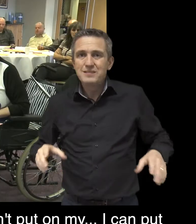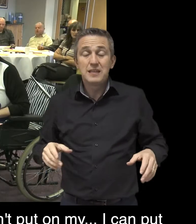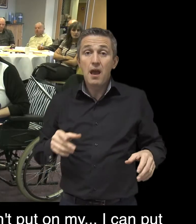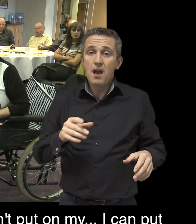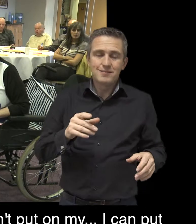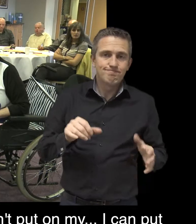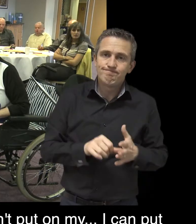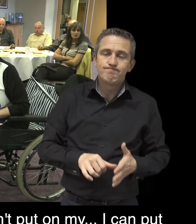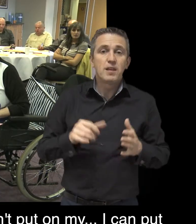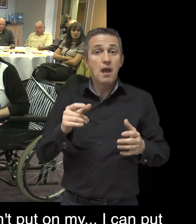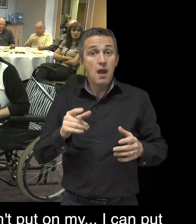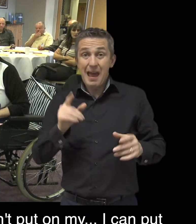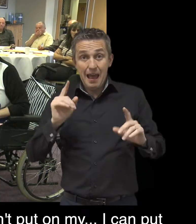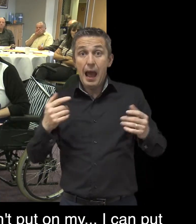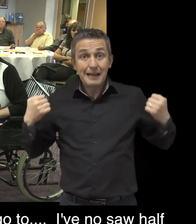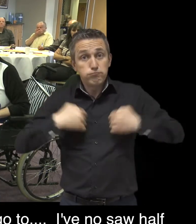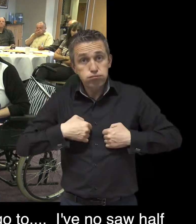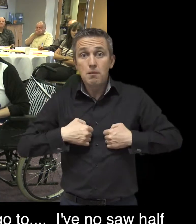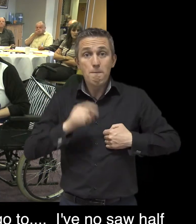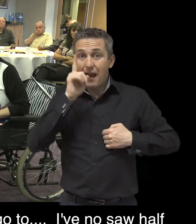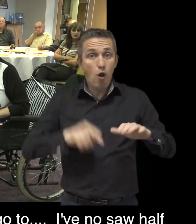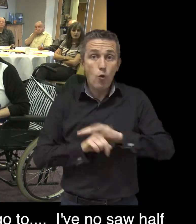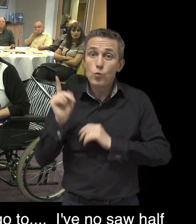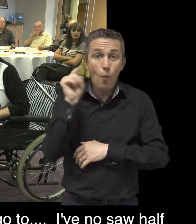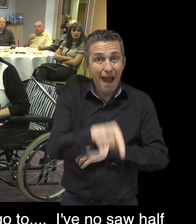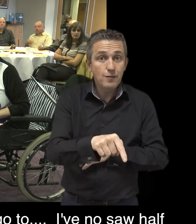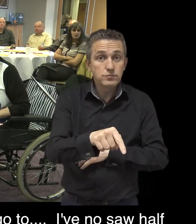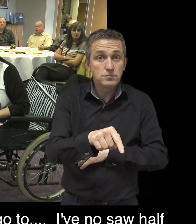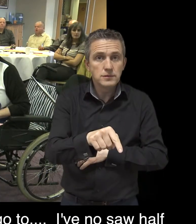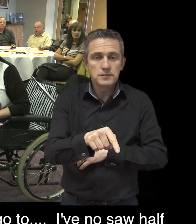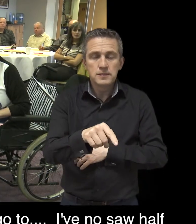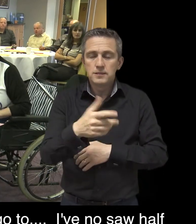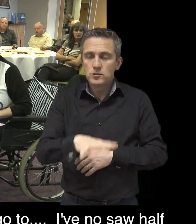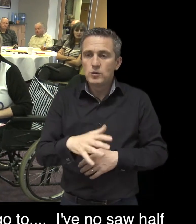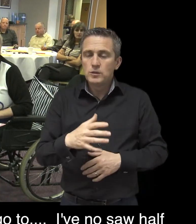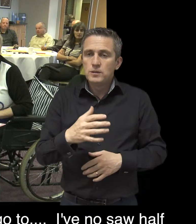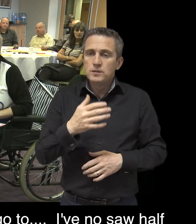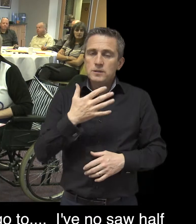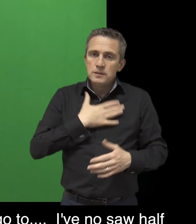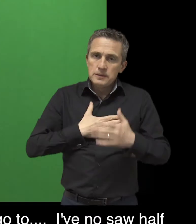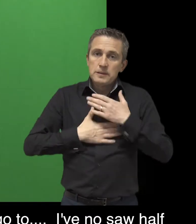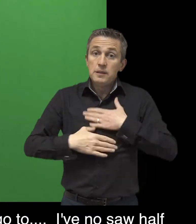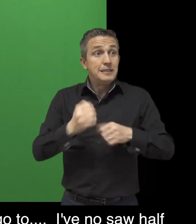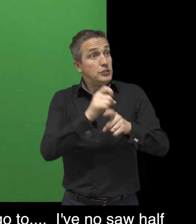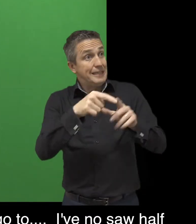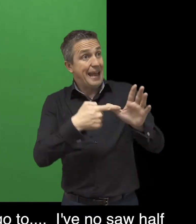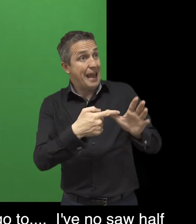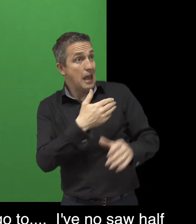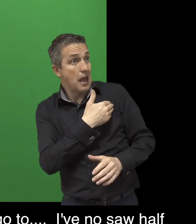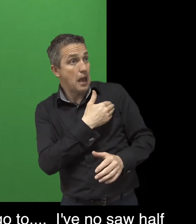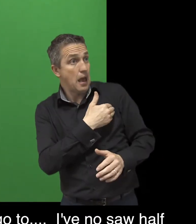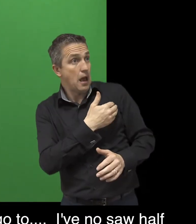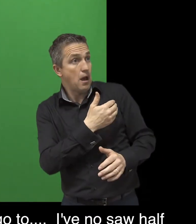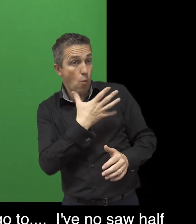my coat, but I can't walk down the road. So the GDA helps me with that. To go to, I've no saw half